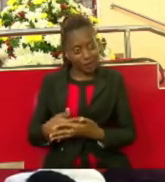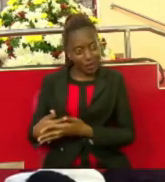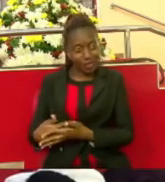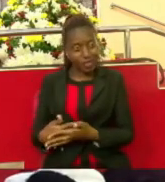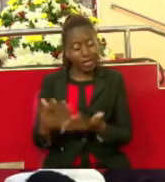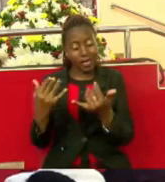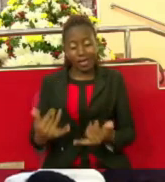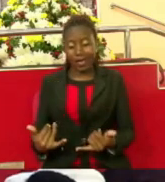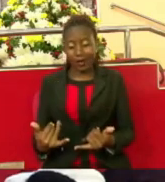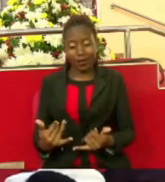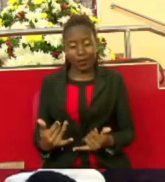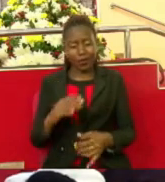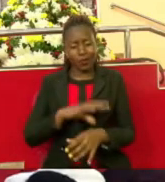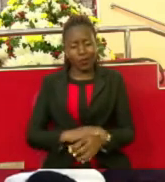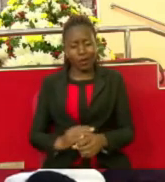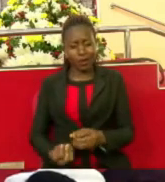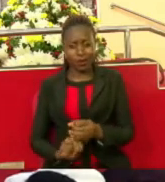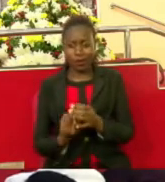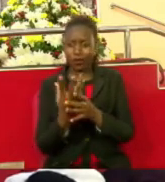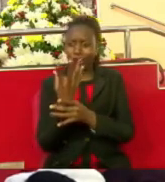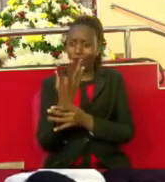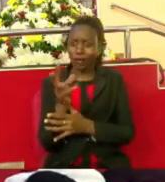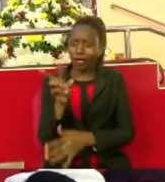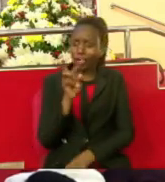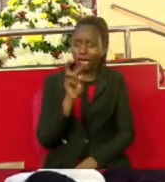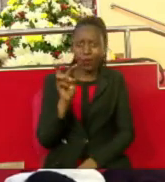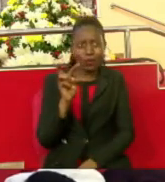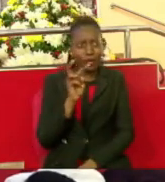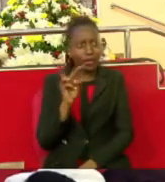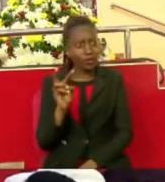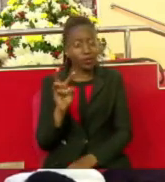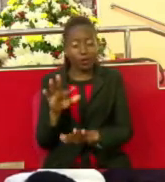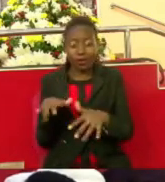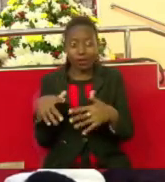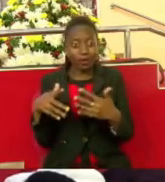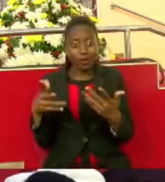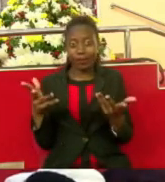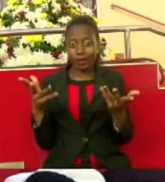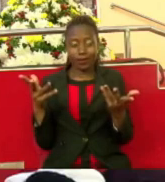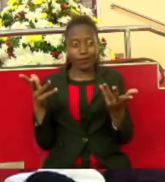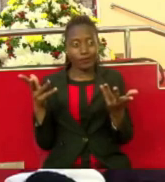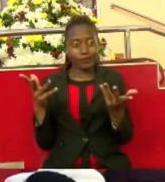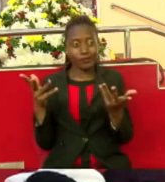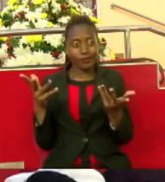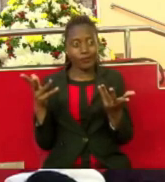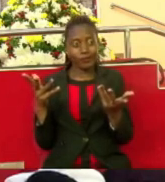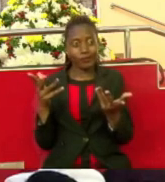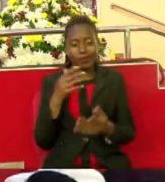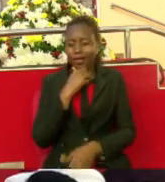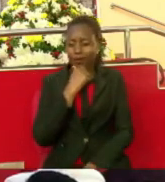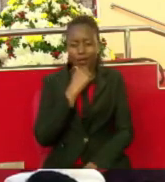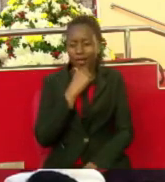are fighting guys who are looking at you and somehow they are also crooning, you know, the voice, the bass. And